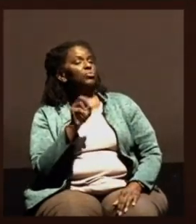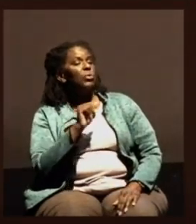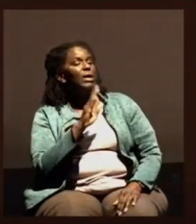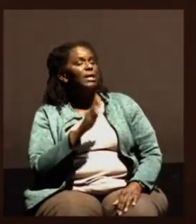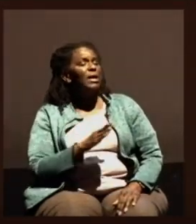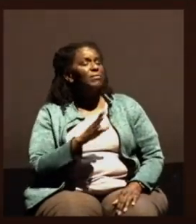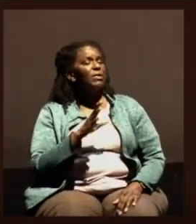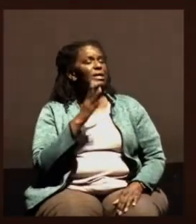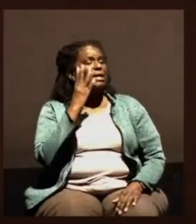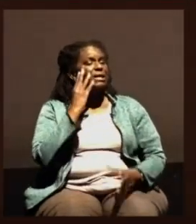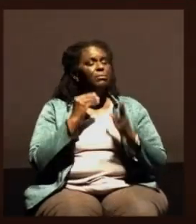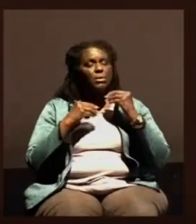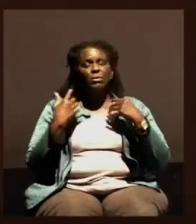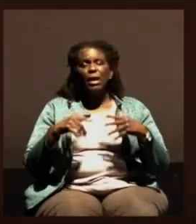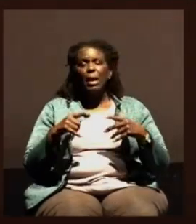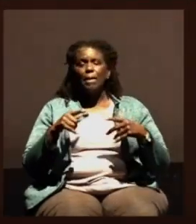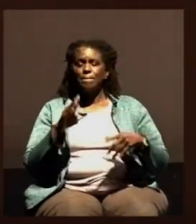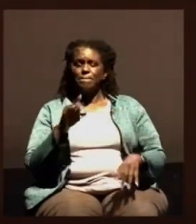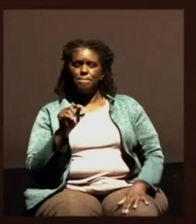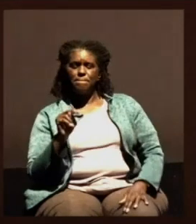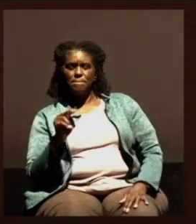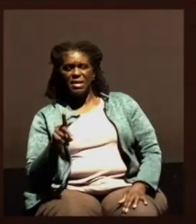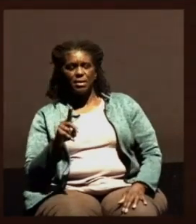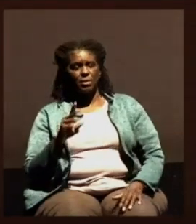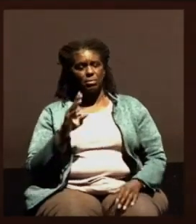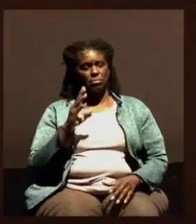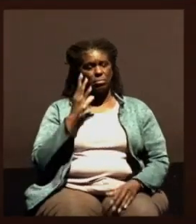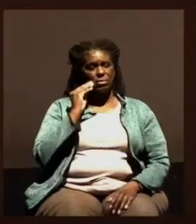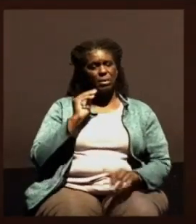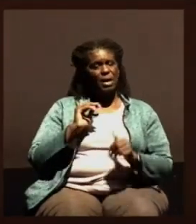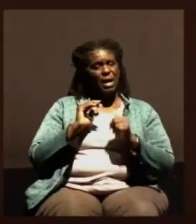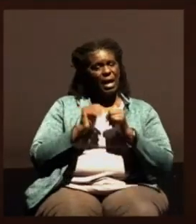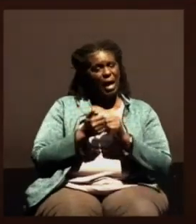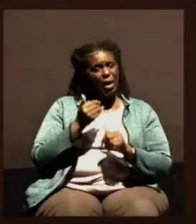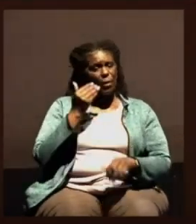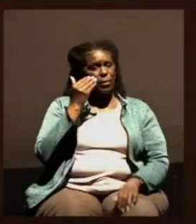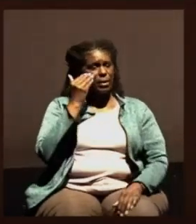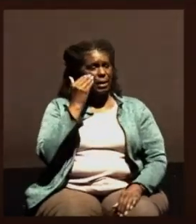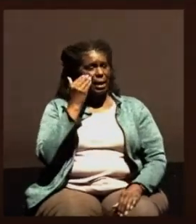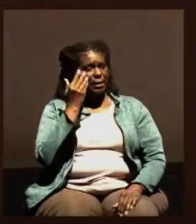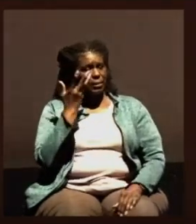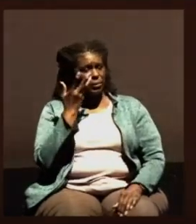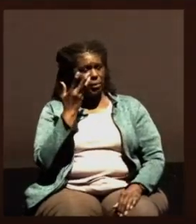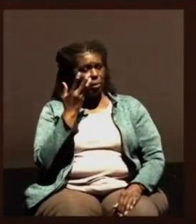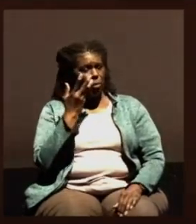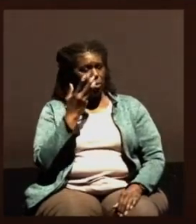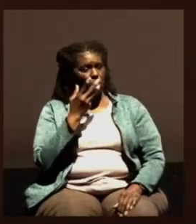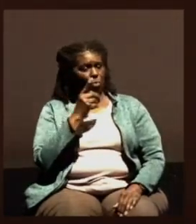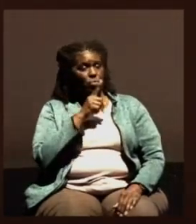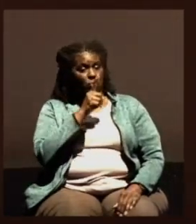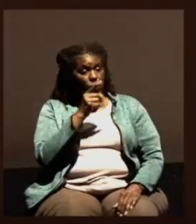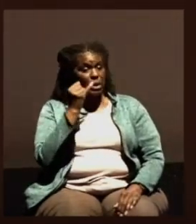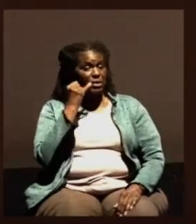grand experience, how can I have an opinion about something that's so widely appreciated globally?